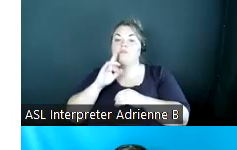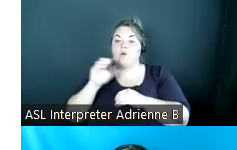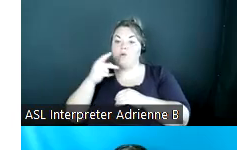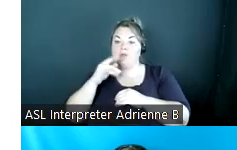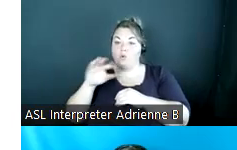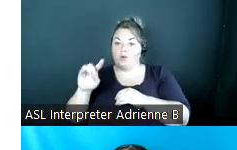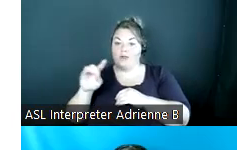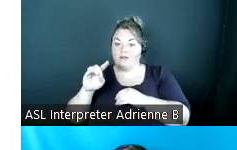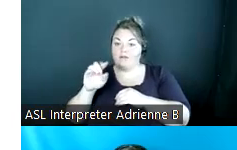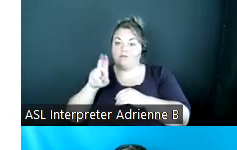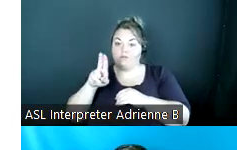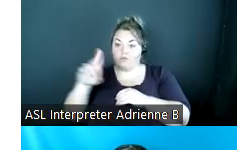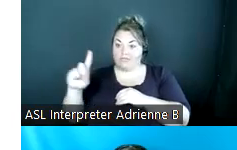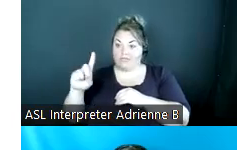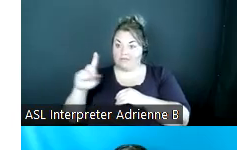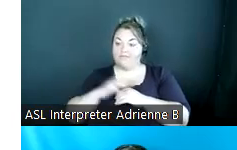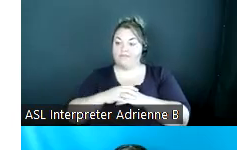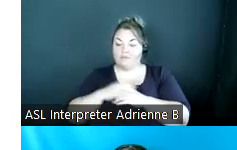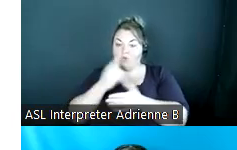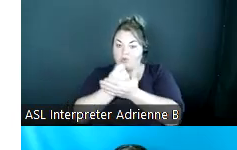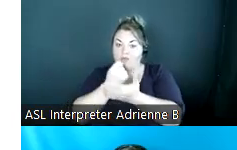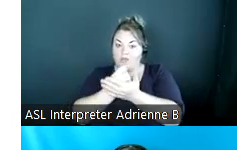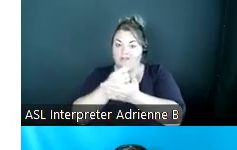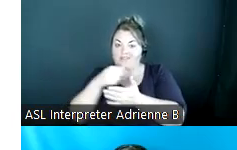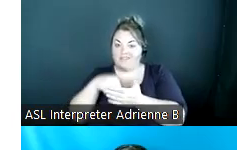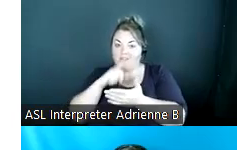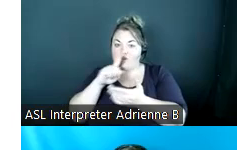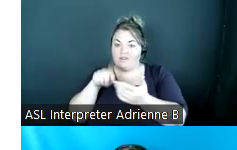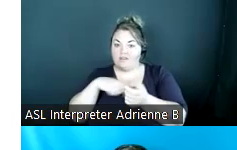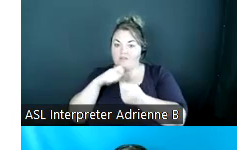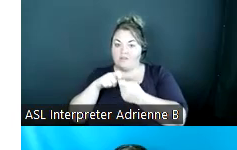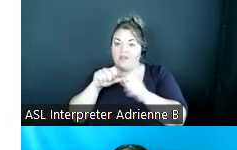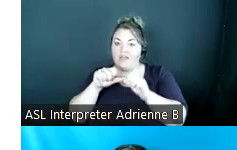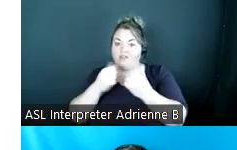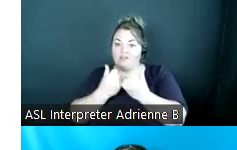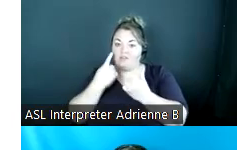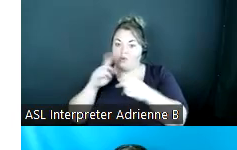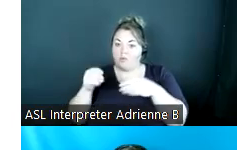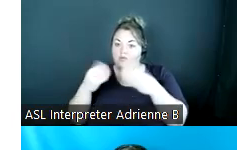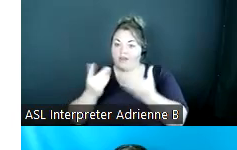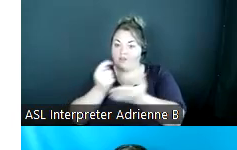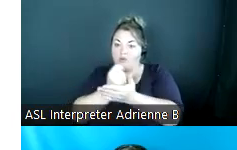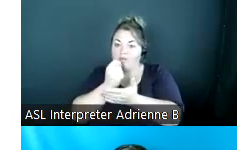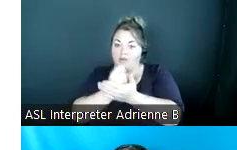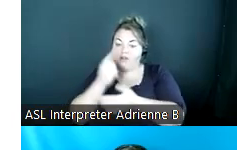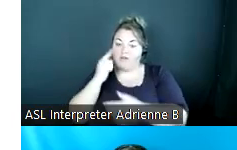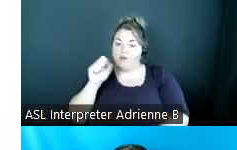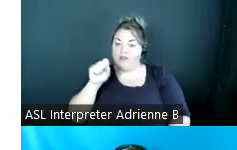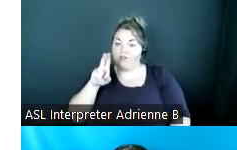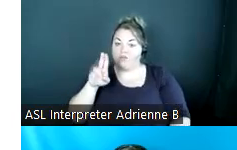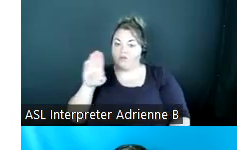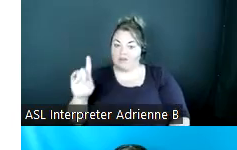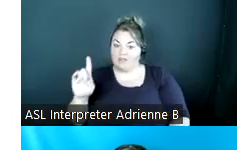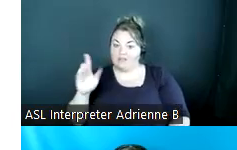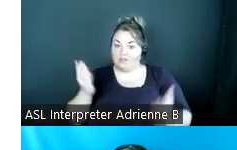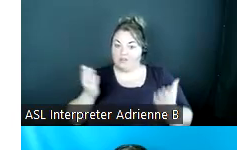treatment. This particular expectation is required of all agencies that provide services for treatment of SUD services